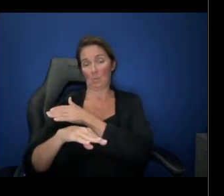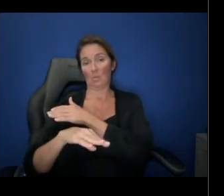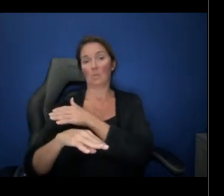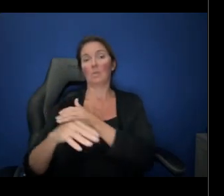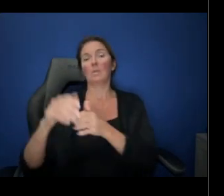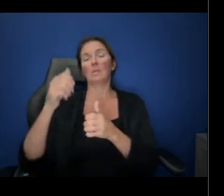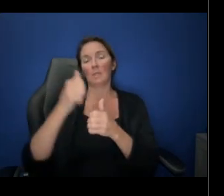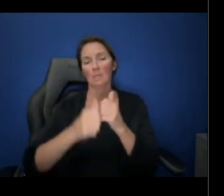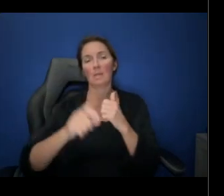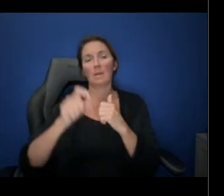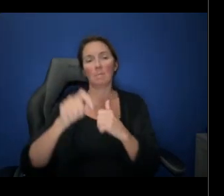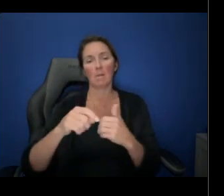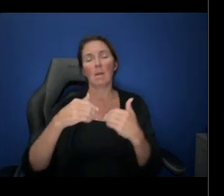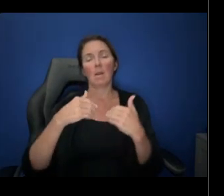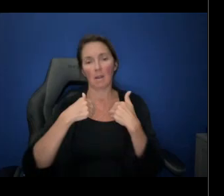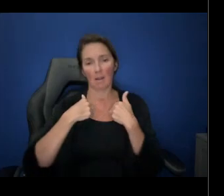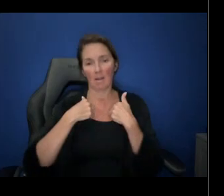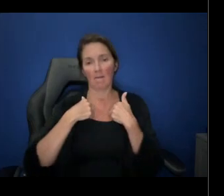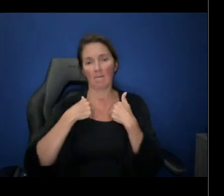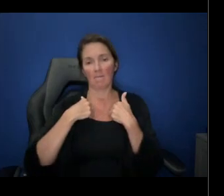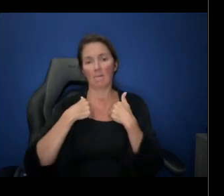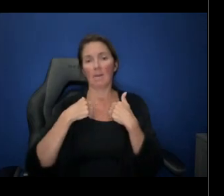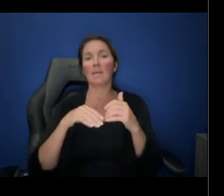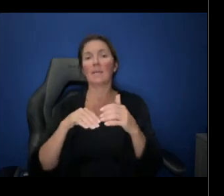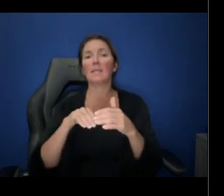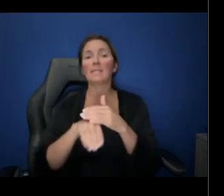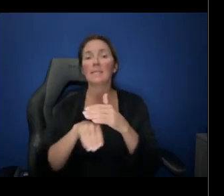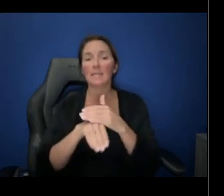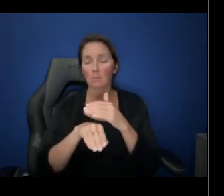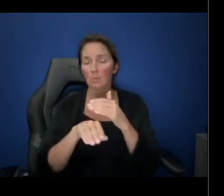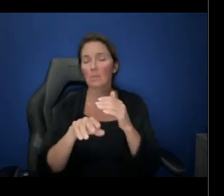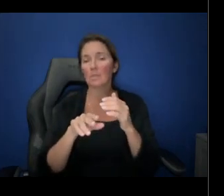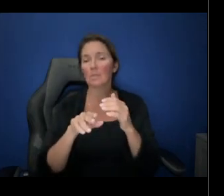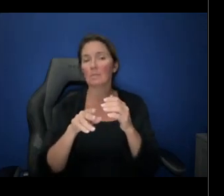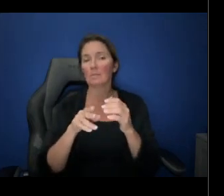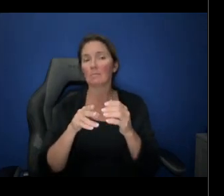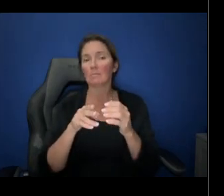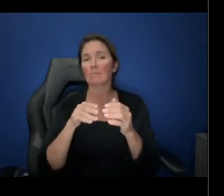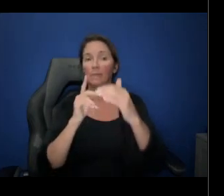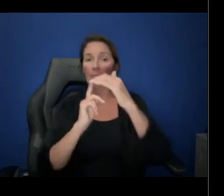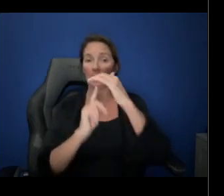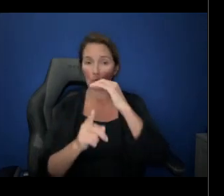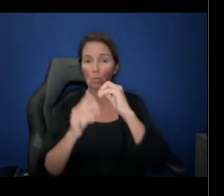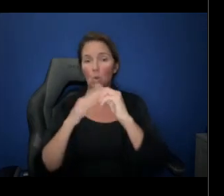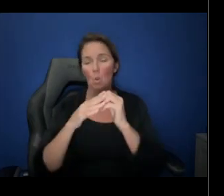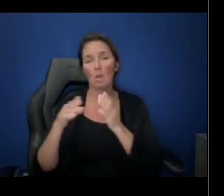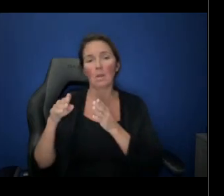each must have an accessible entrance on an accessible route.